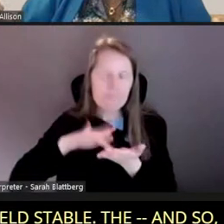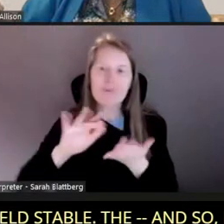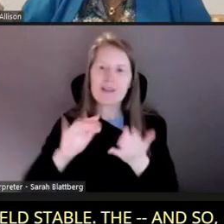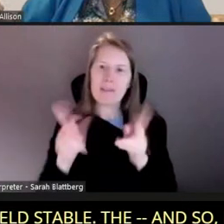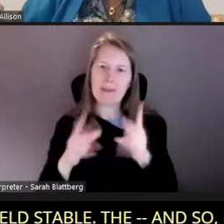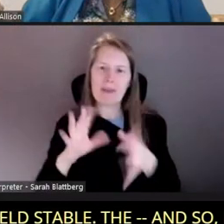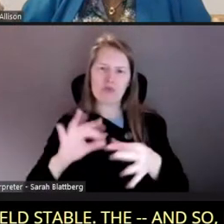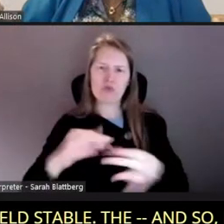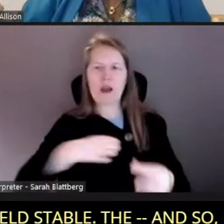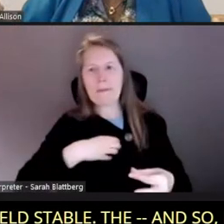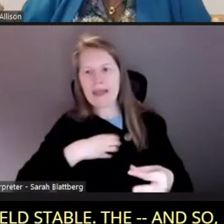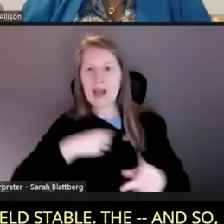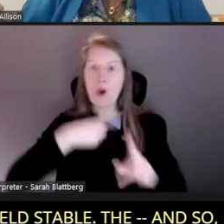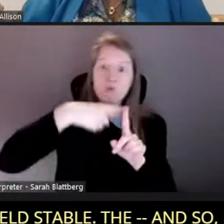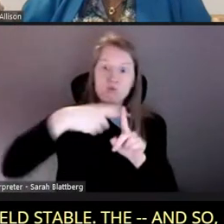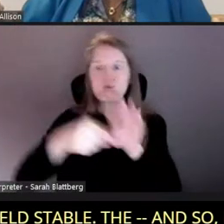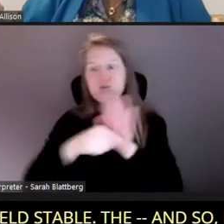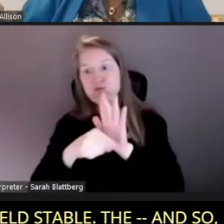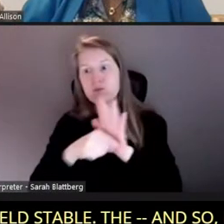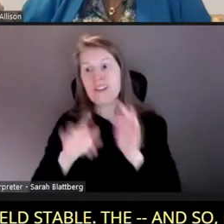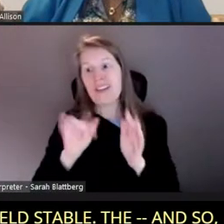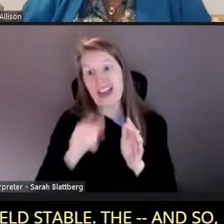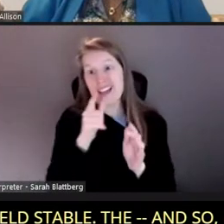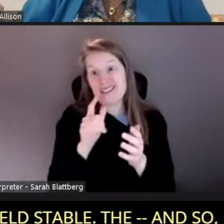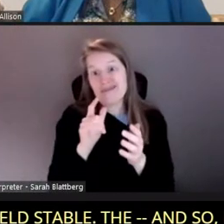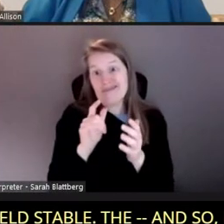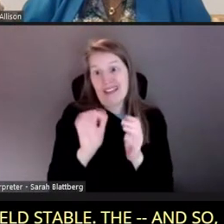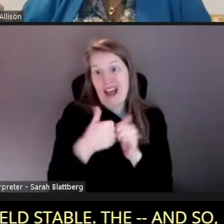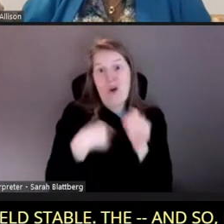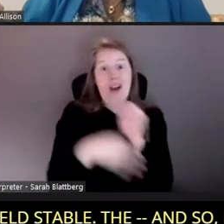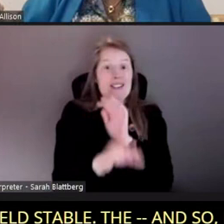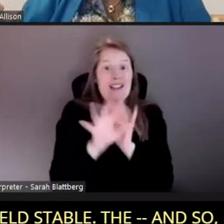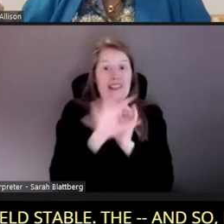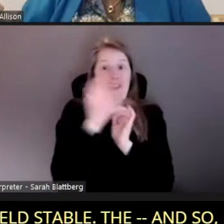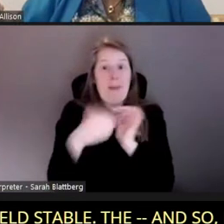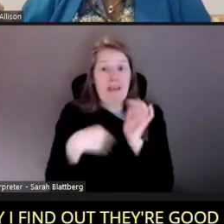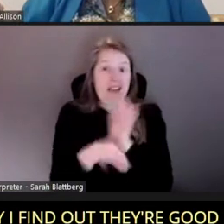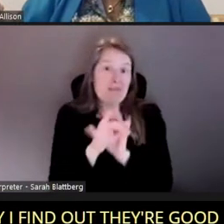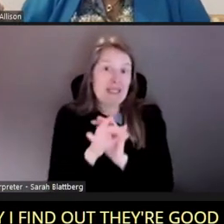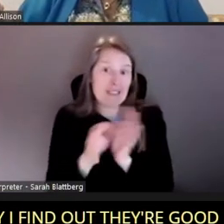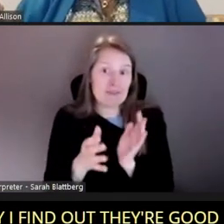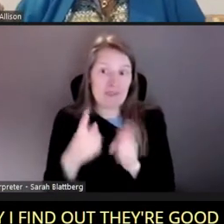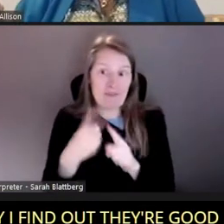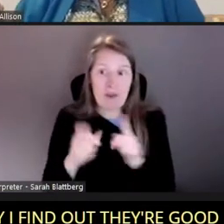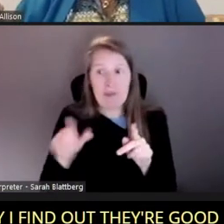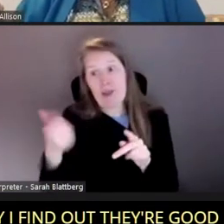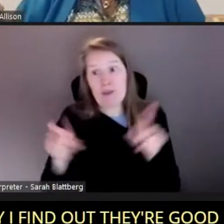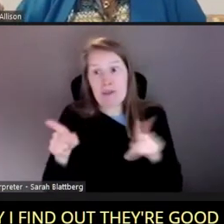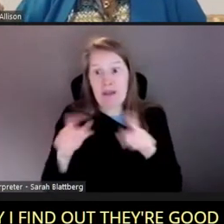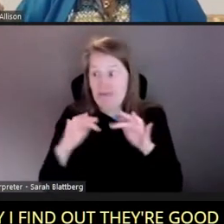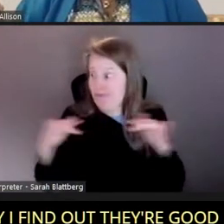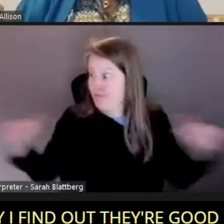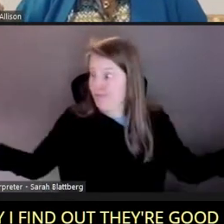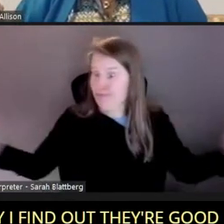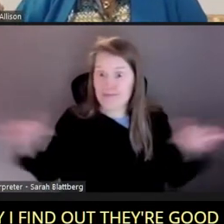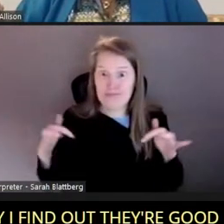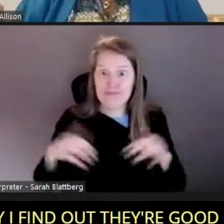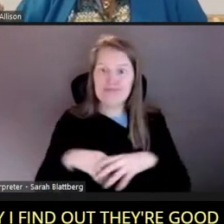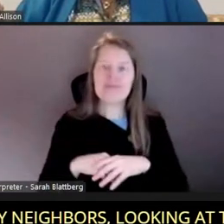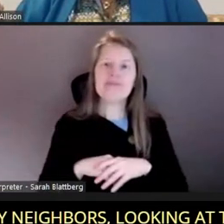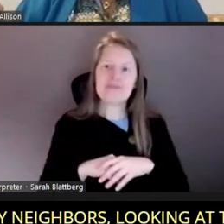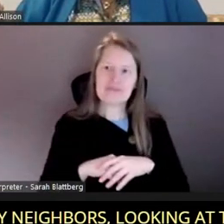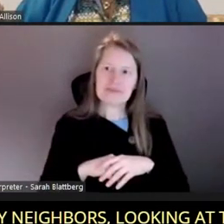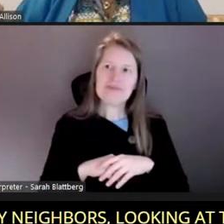these providers. And that's how I selected the one who I have. As far as the label is concerned, the thing I think